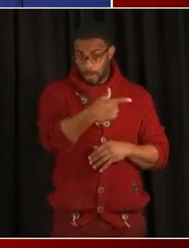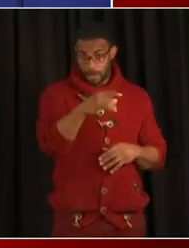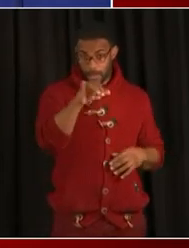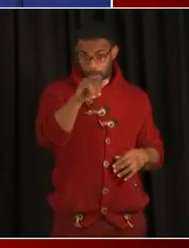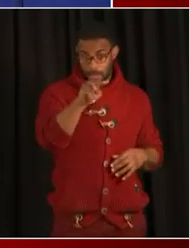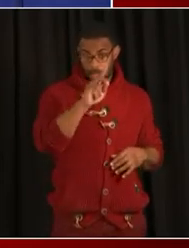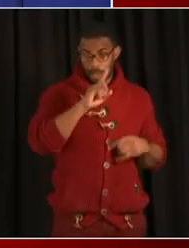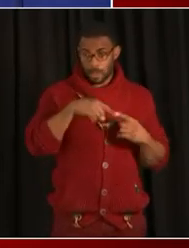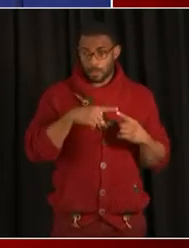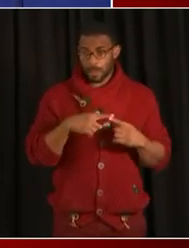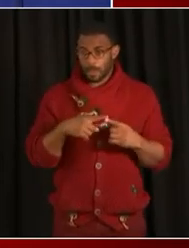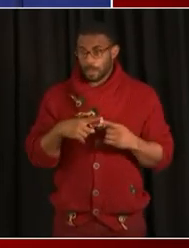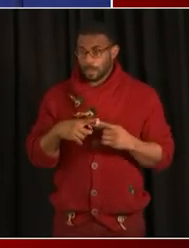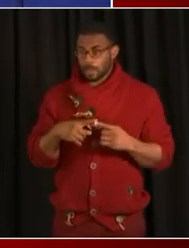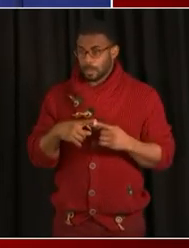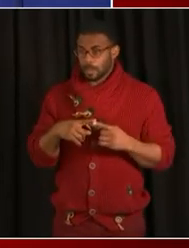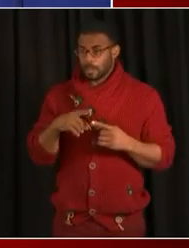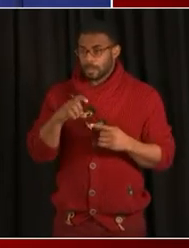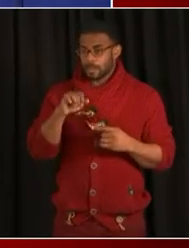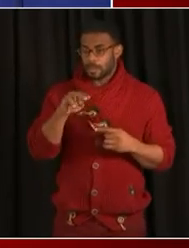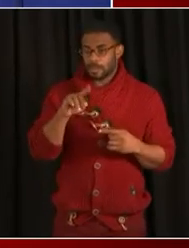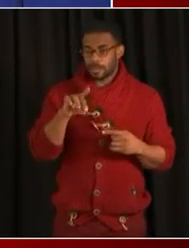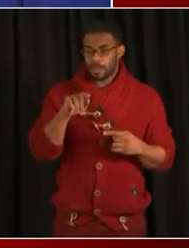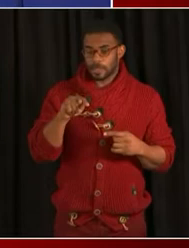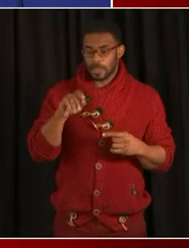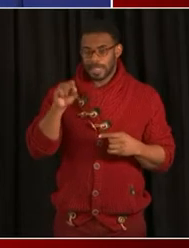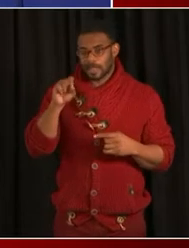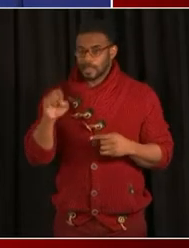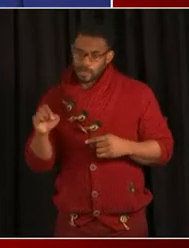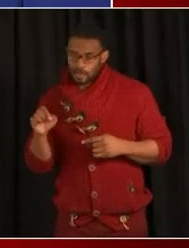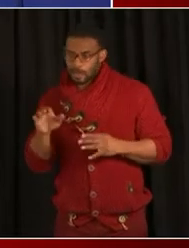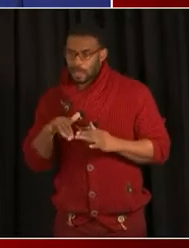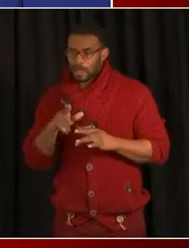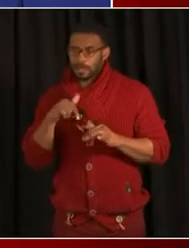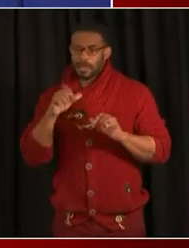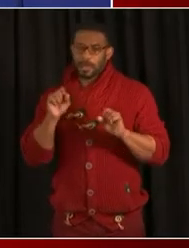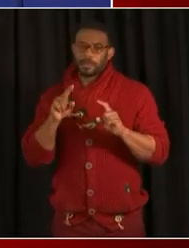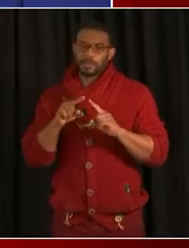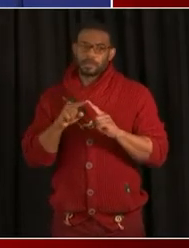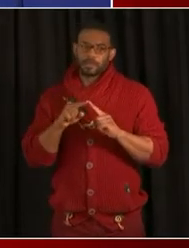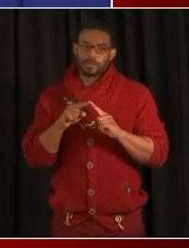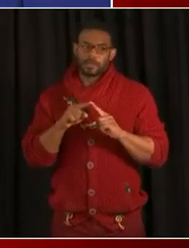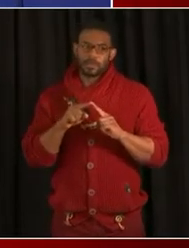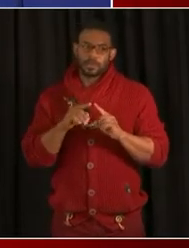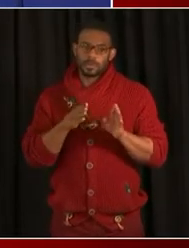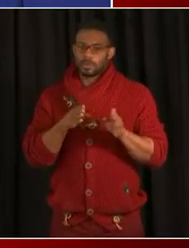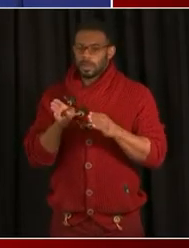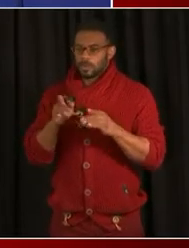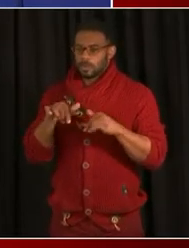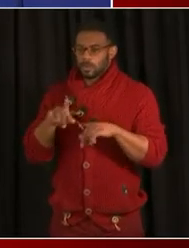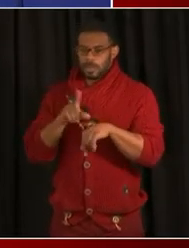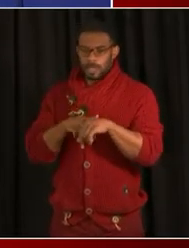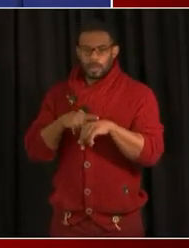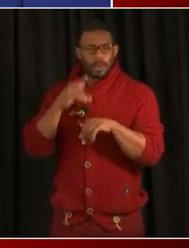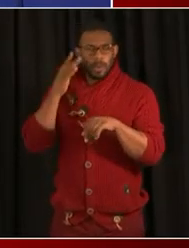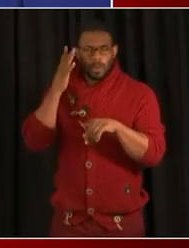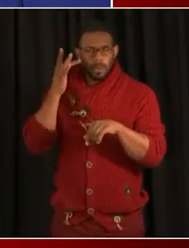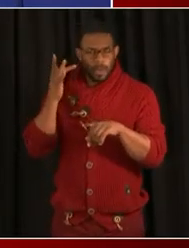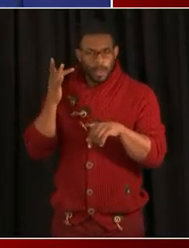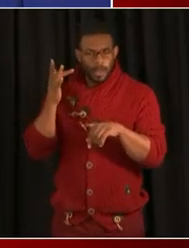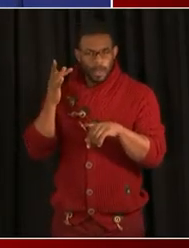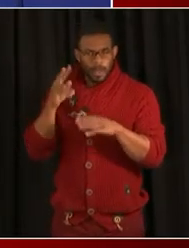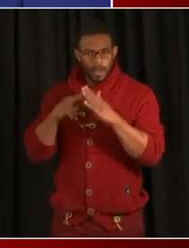over to Ian to talk about SANDLOT Southeast and how he's been able to pivot during this time and